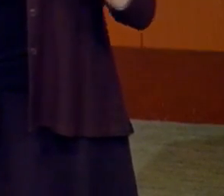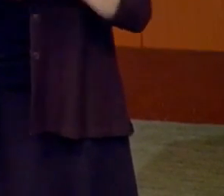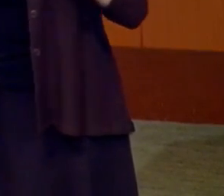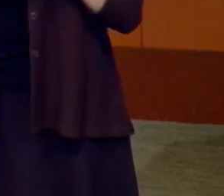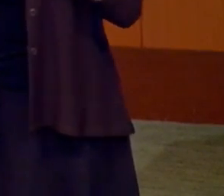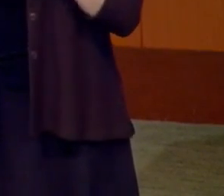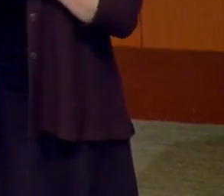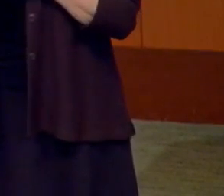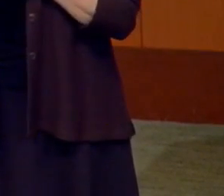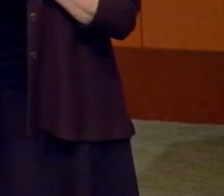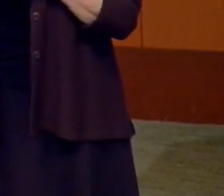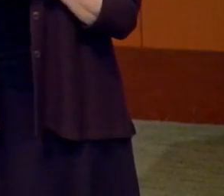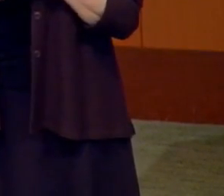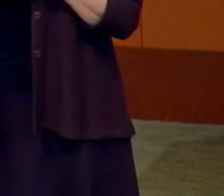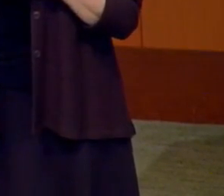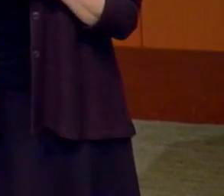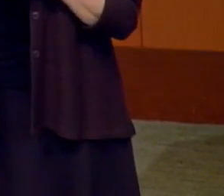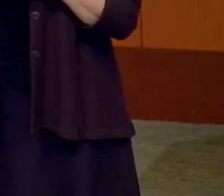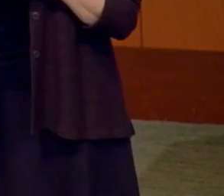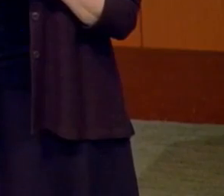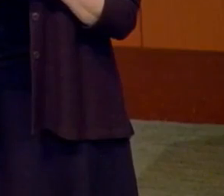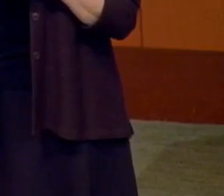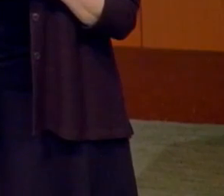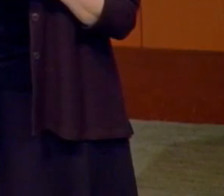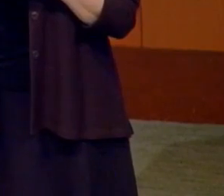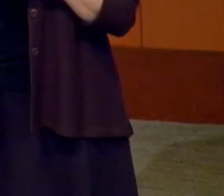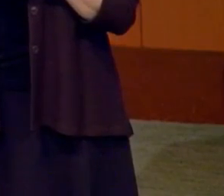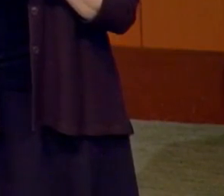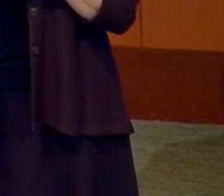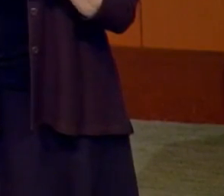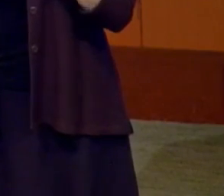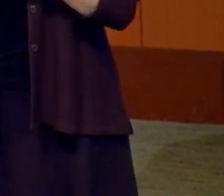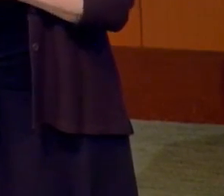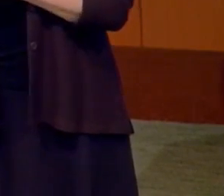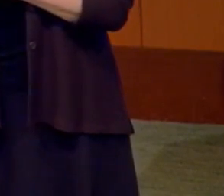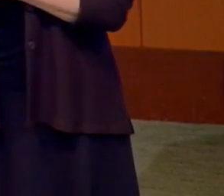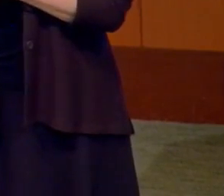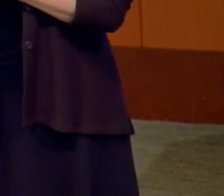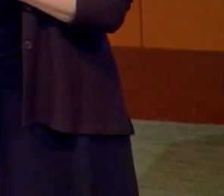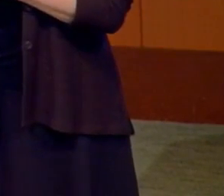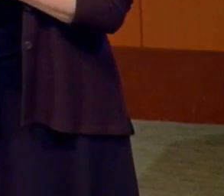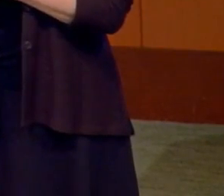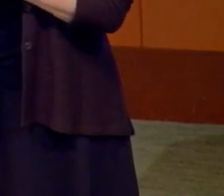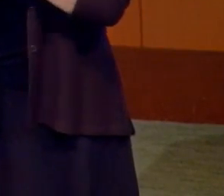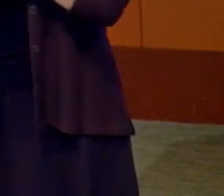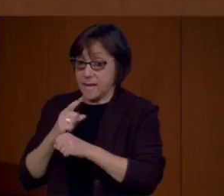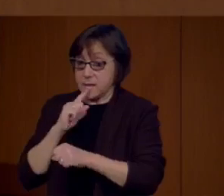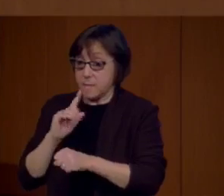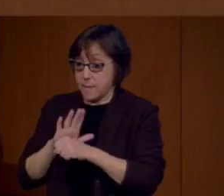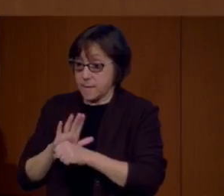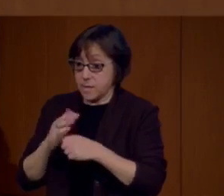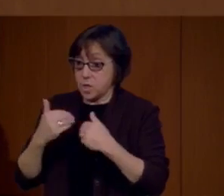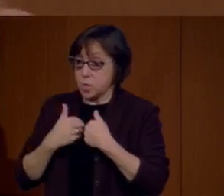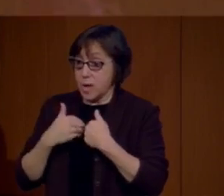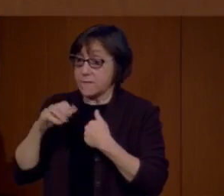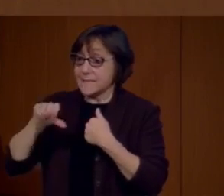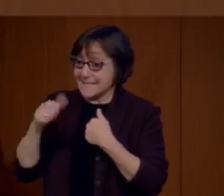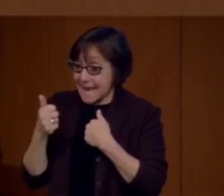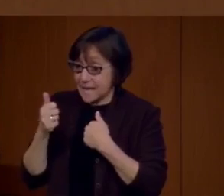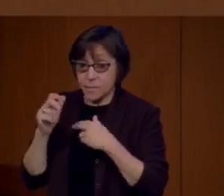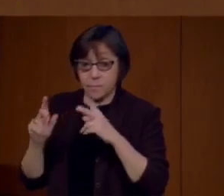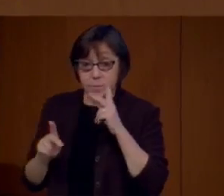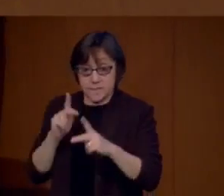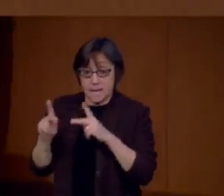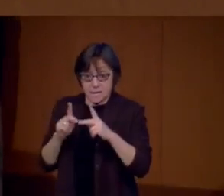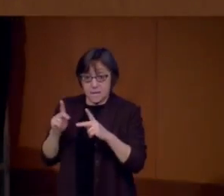And so they're extended. Walgreens made a commitment to to have at least 10% of all their employees in all their